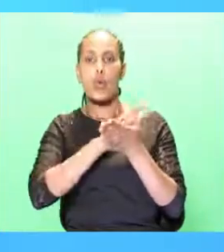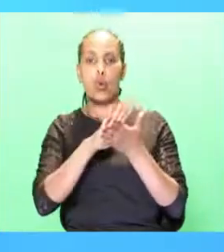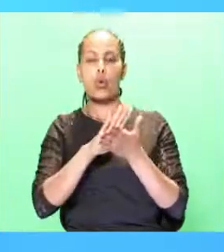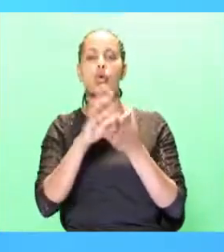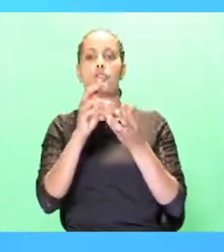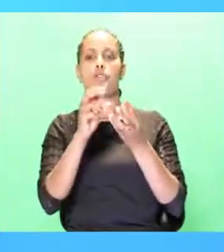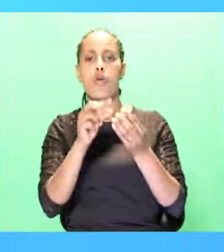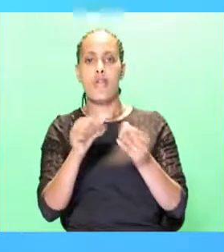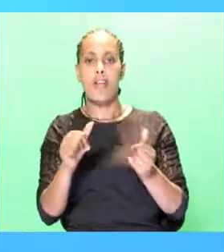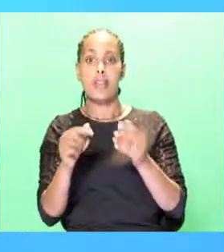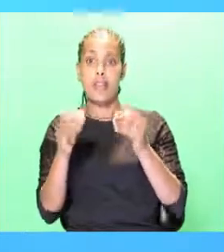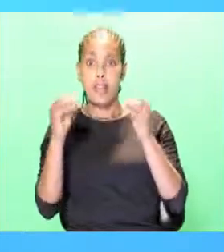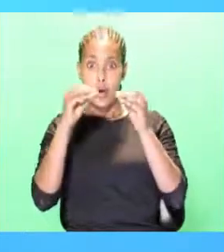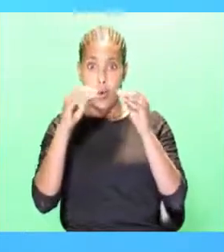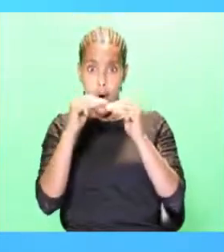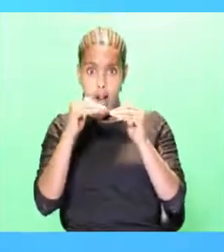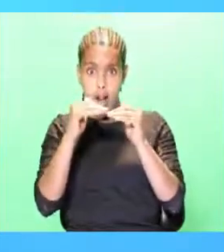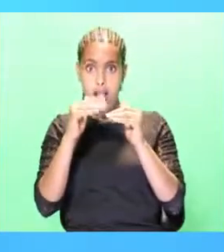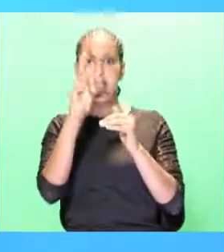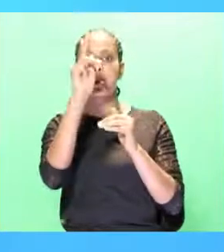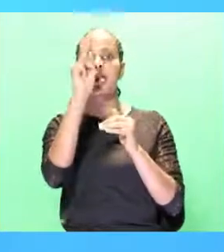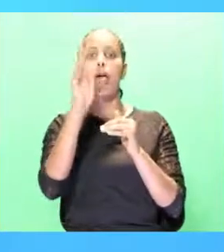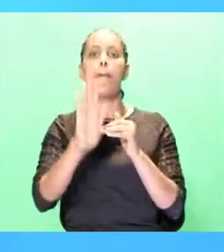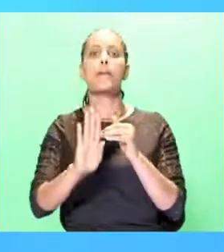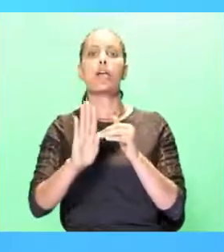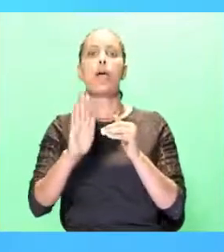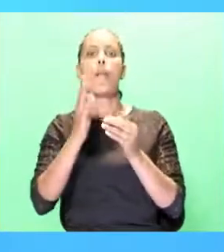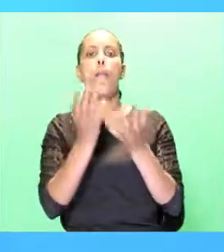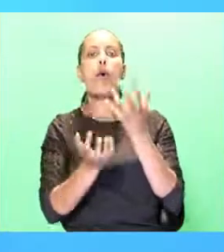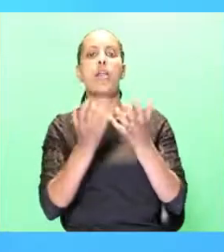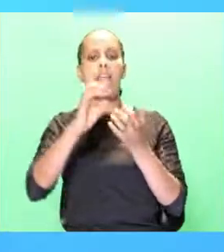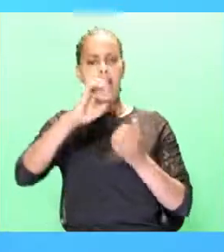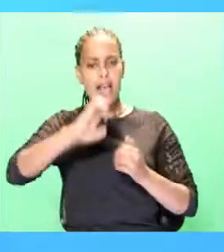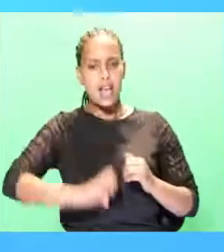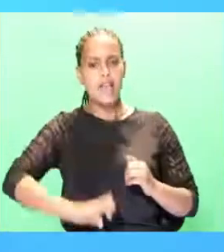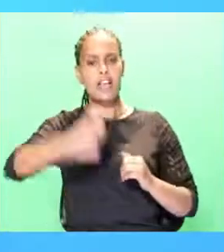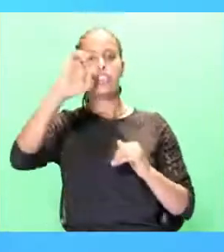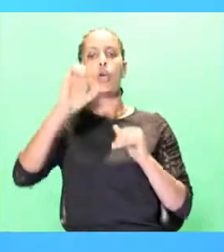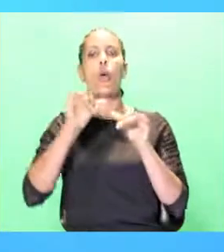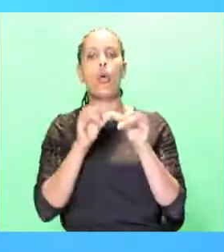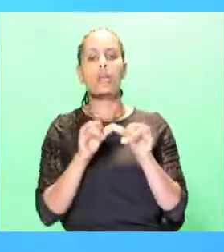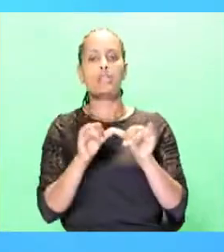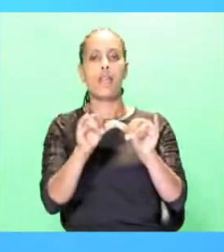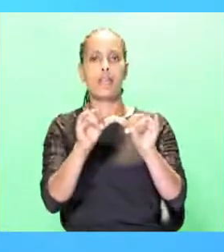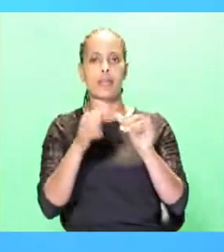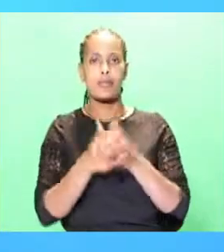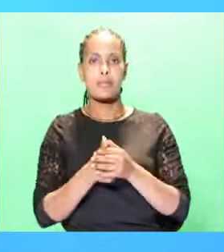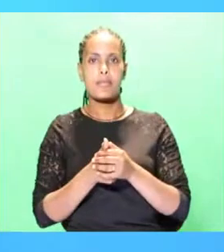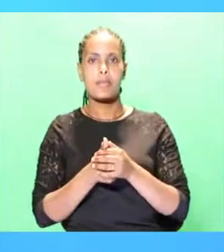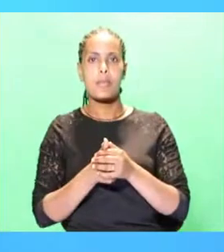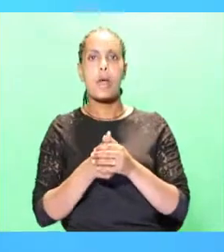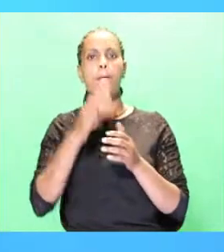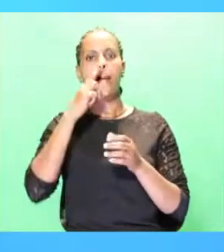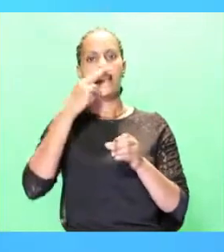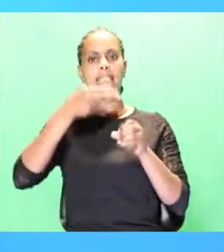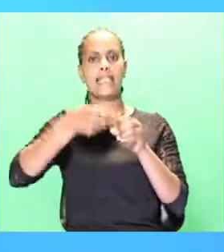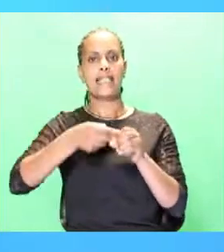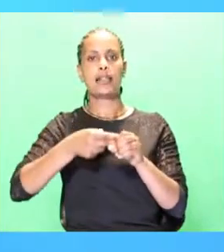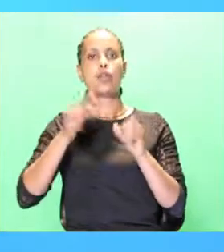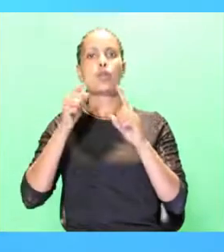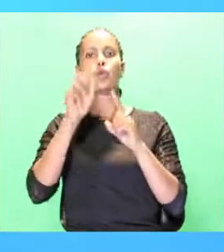solvent equal Kb is boiling point elevation constant of benzene